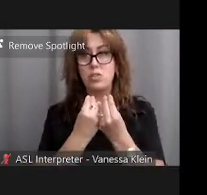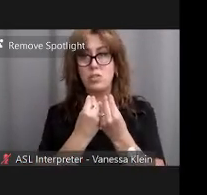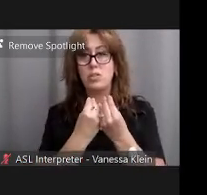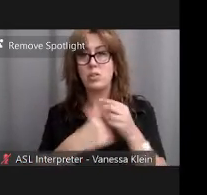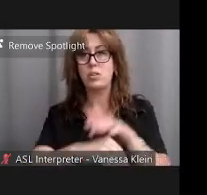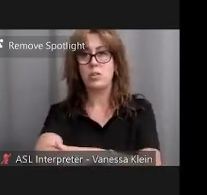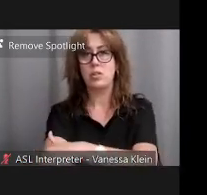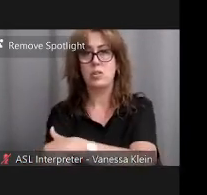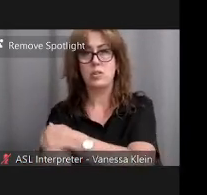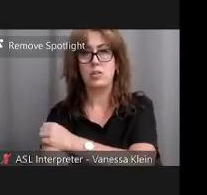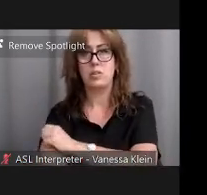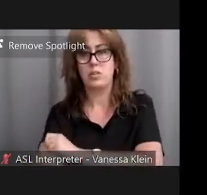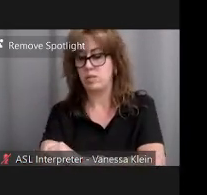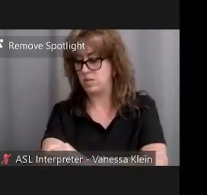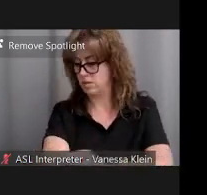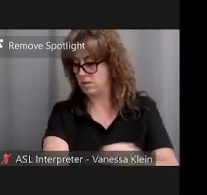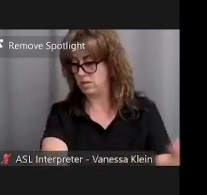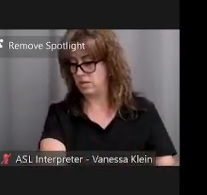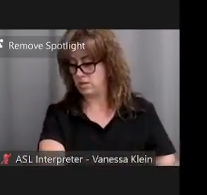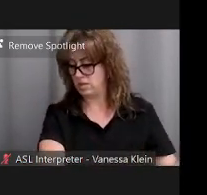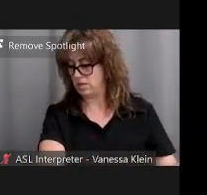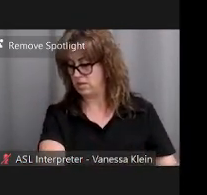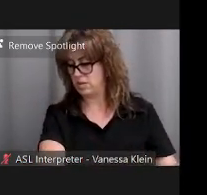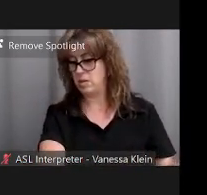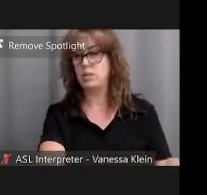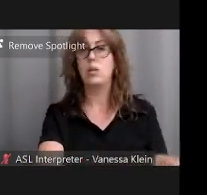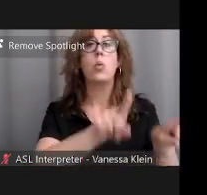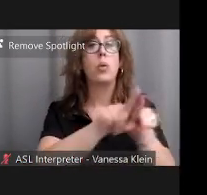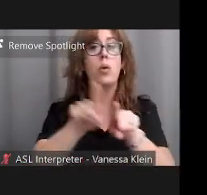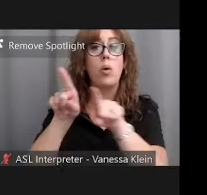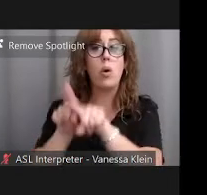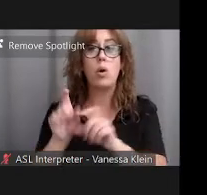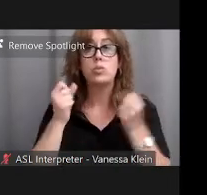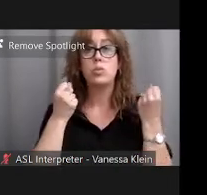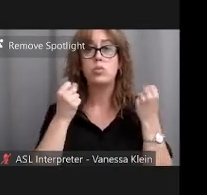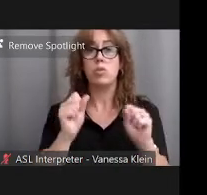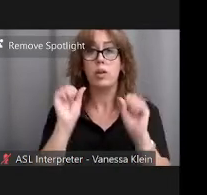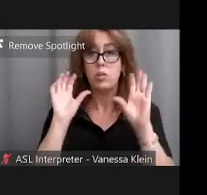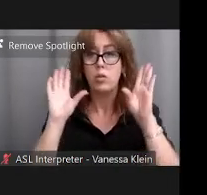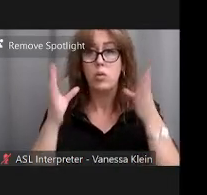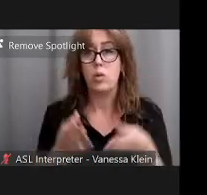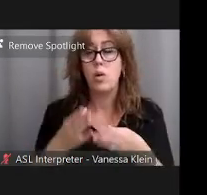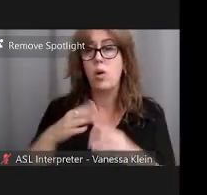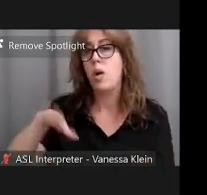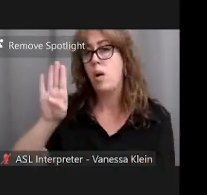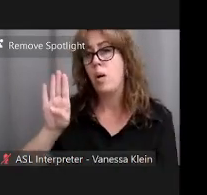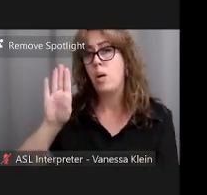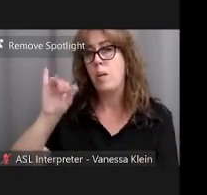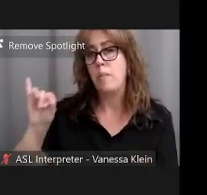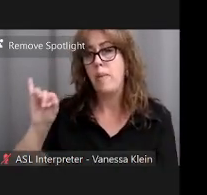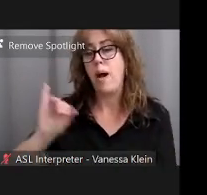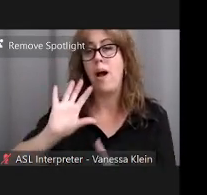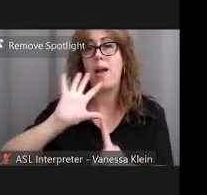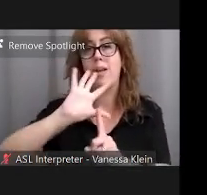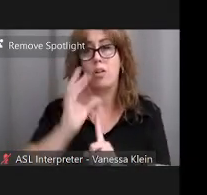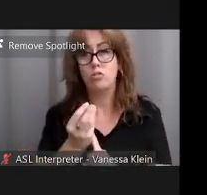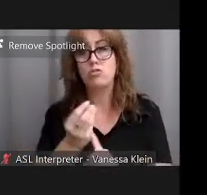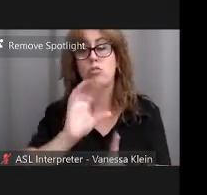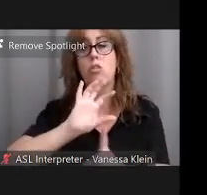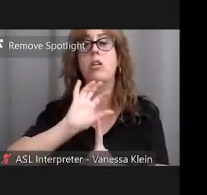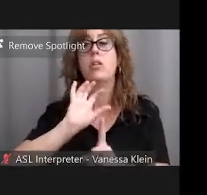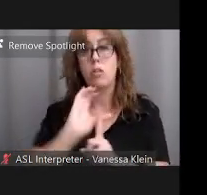also starting to undertake a bicultural, or what we're calling an intercultural strategy for our